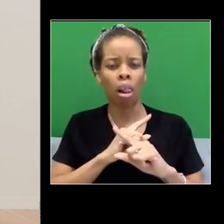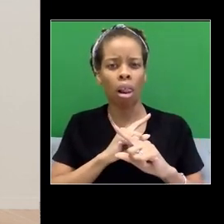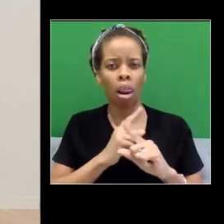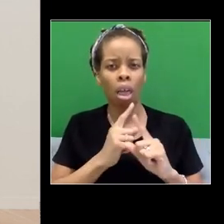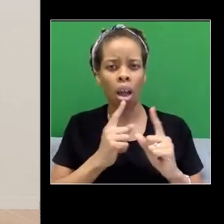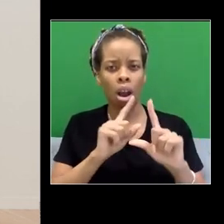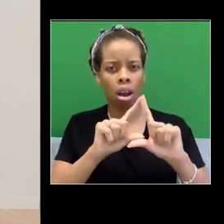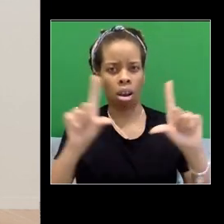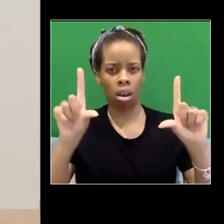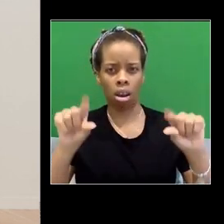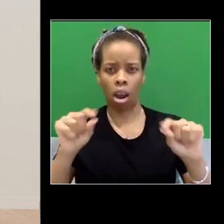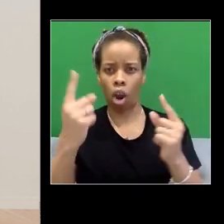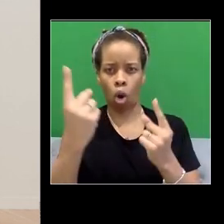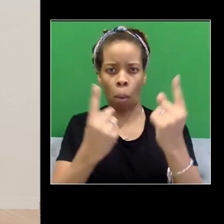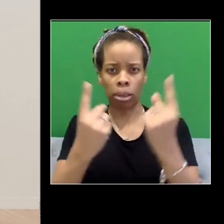compositions, or